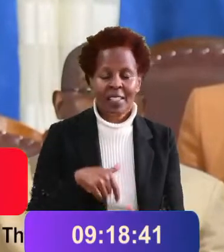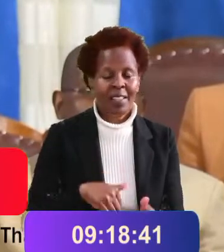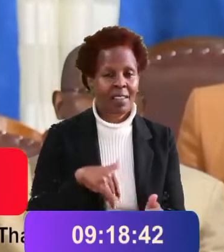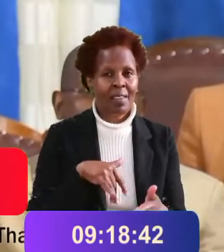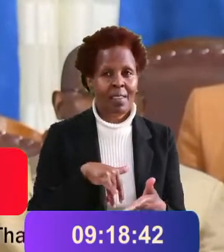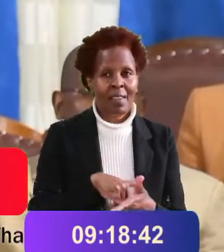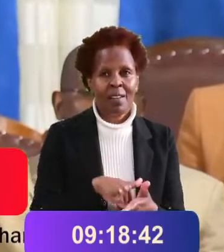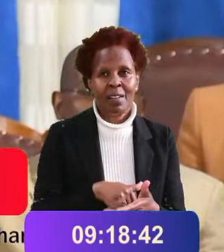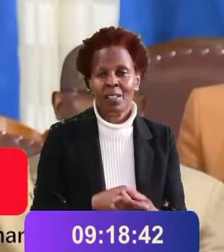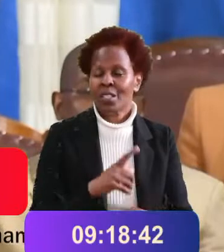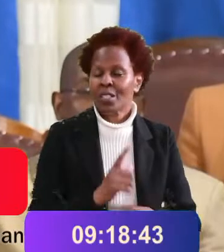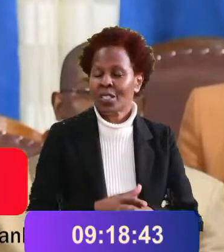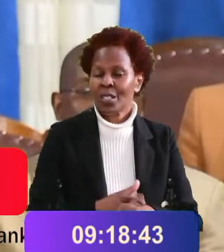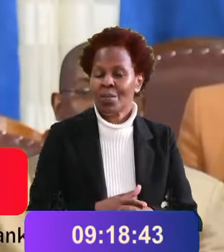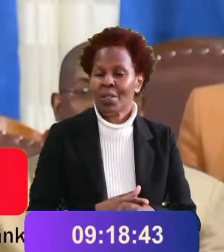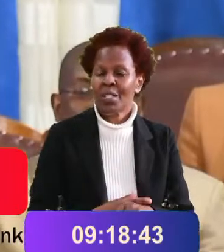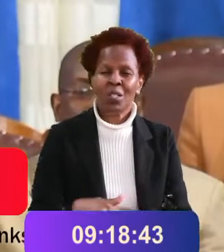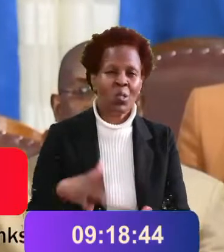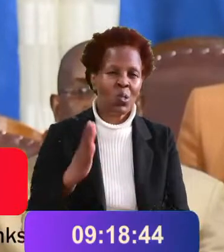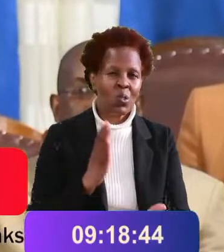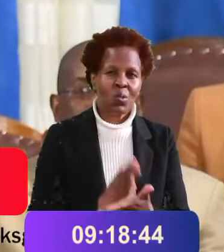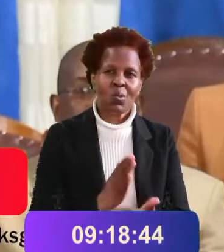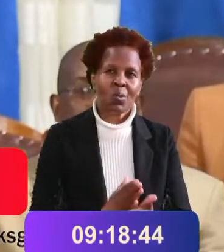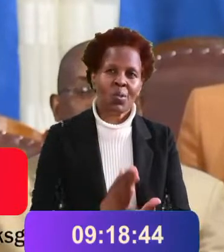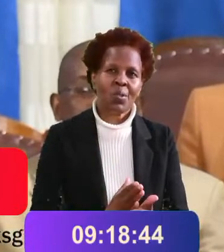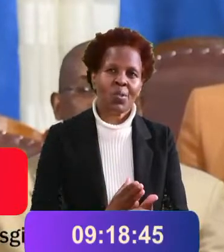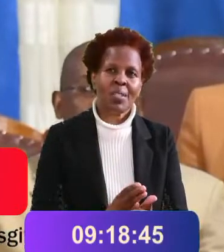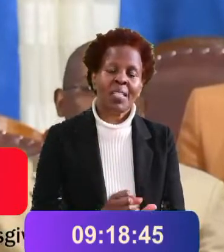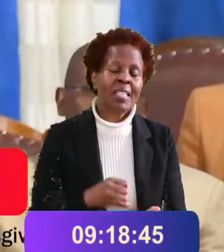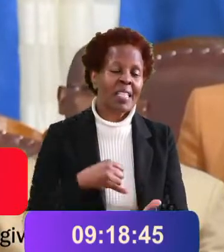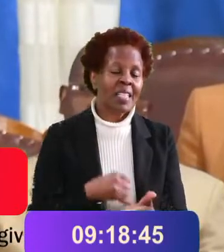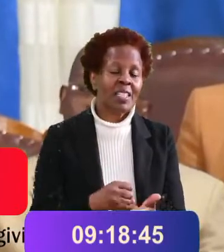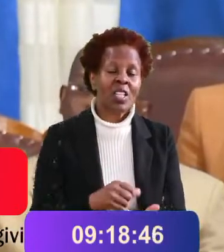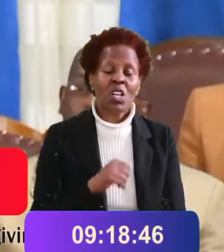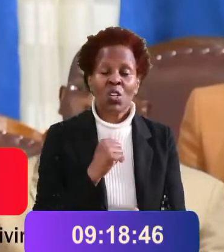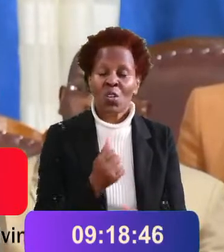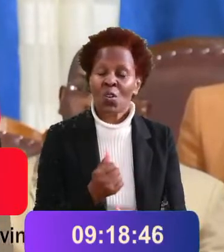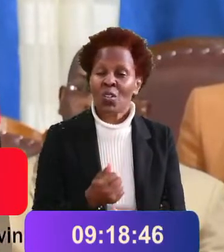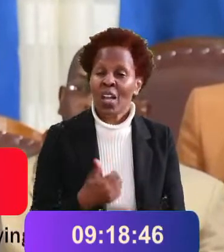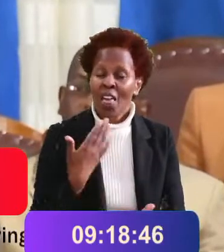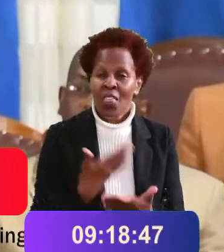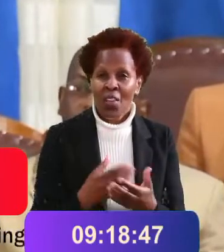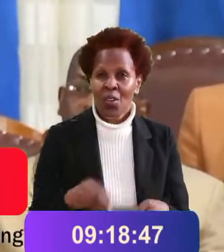in such circumstances, in all truthfulness, it is not a thank you